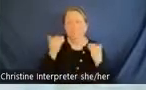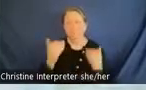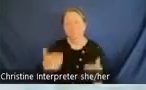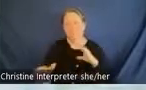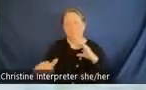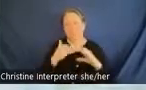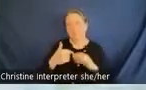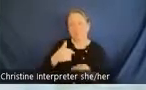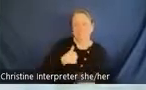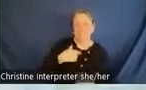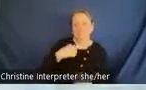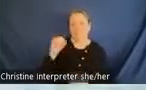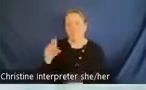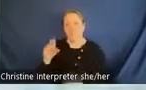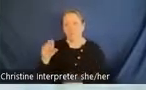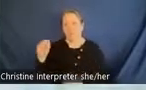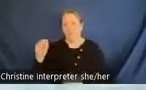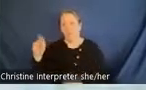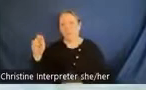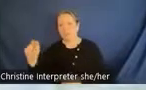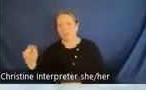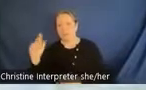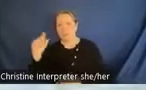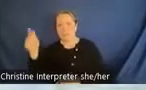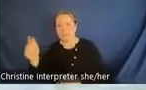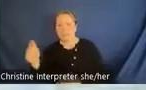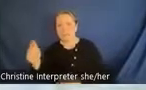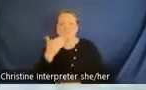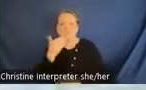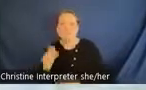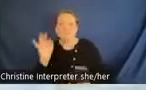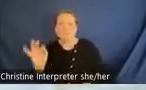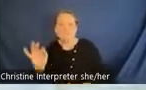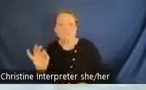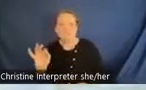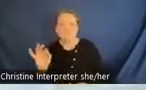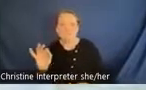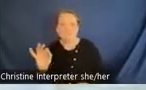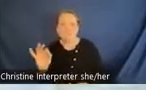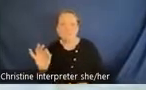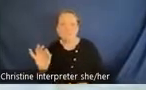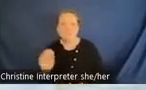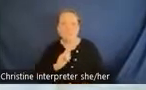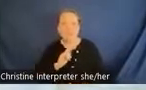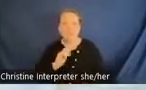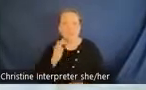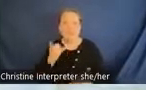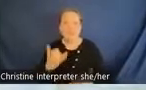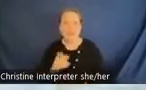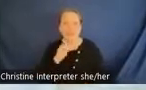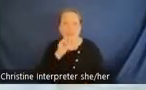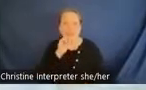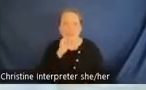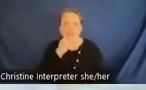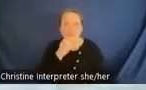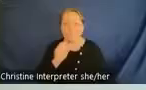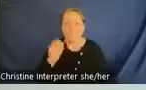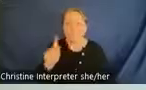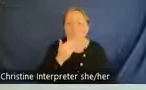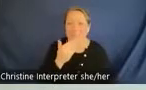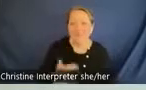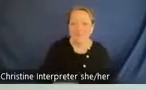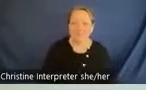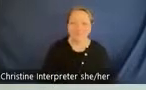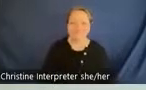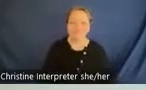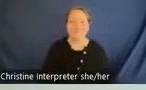and I after the fact another time. Thank you. And I'm going to mute myself now. Thank you,